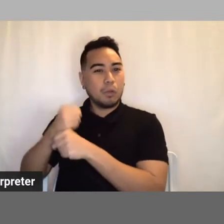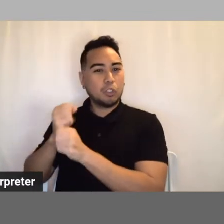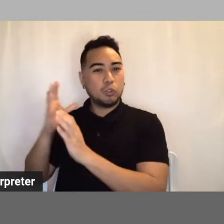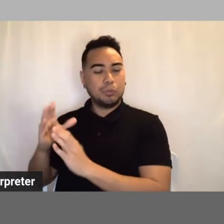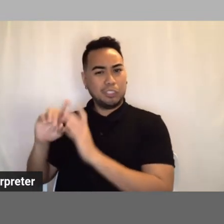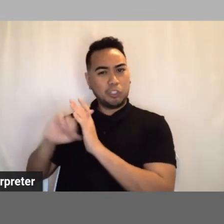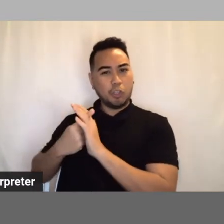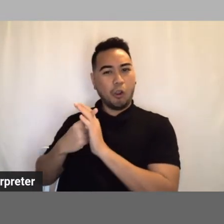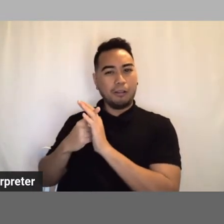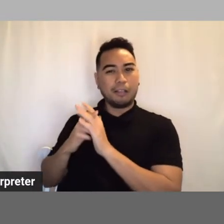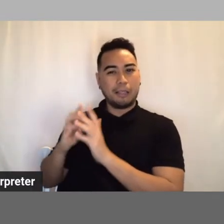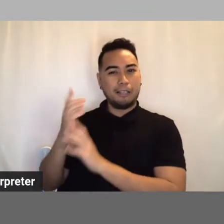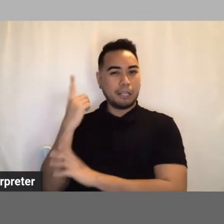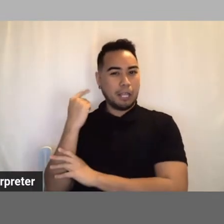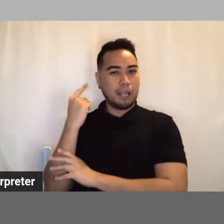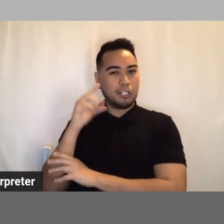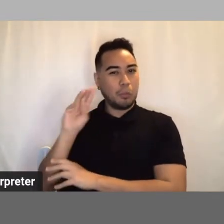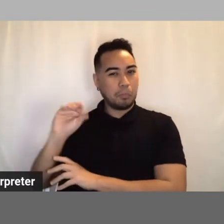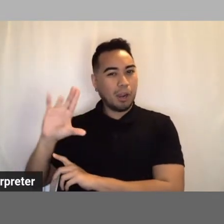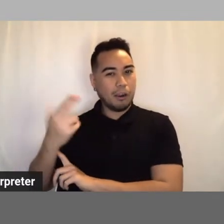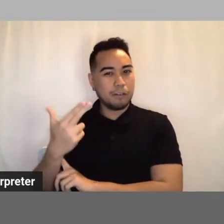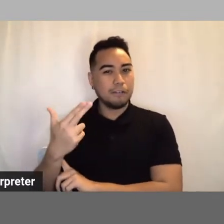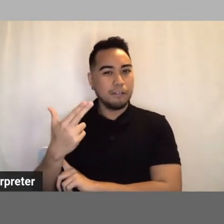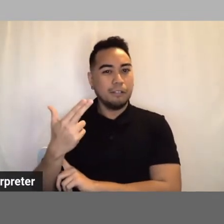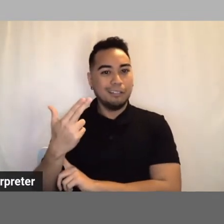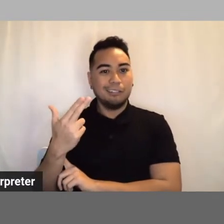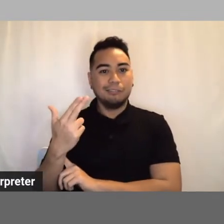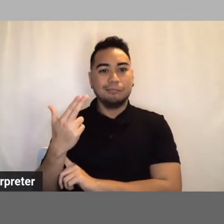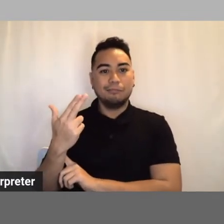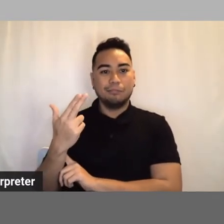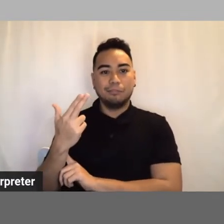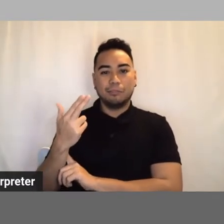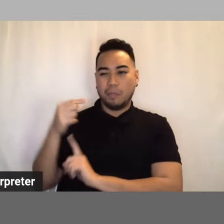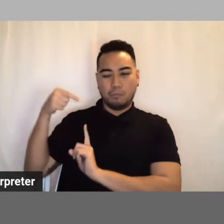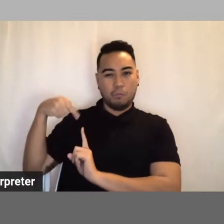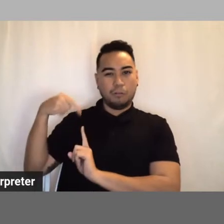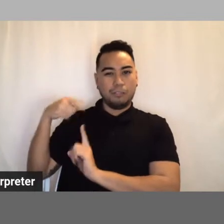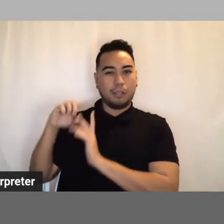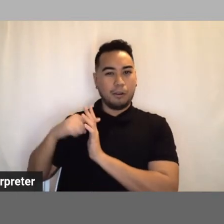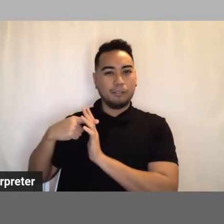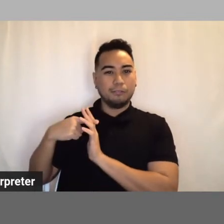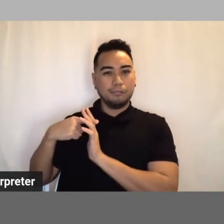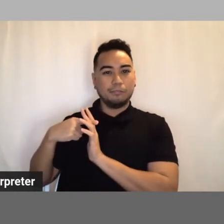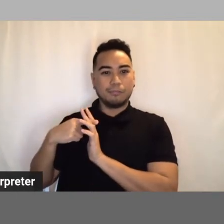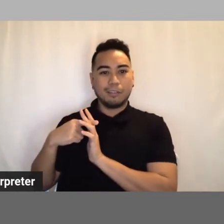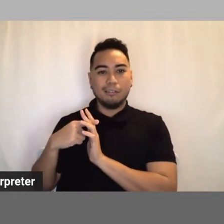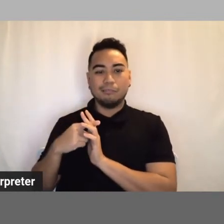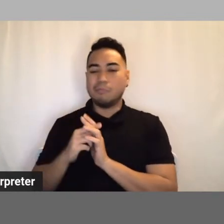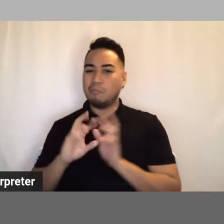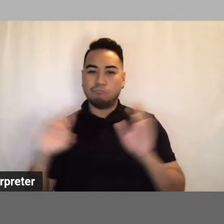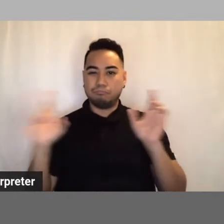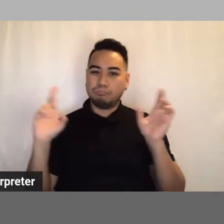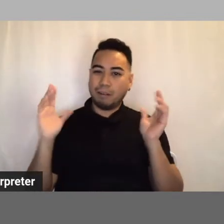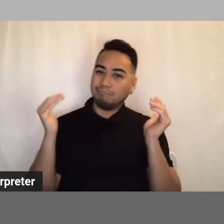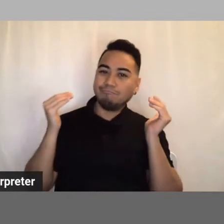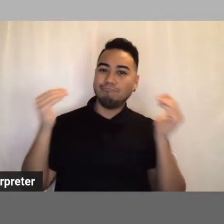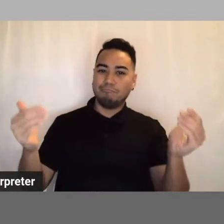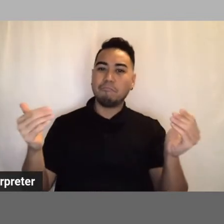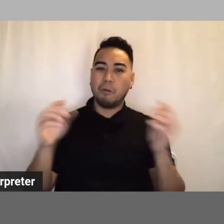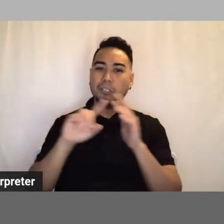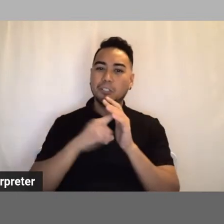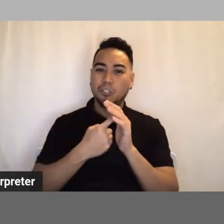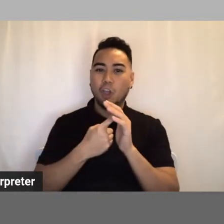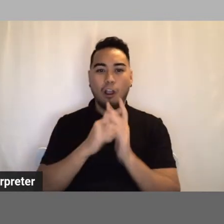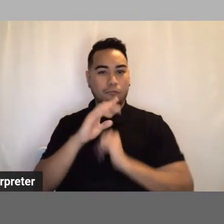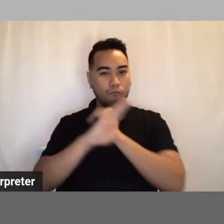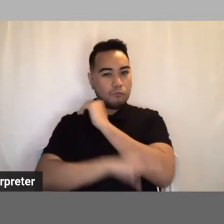last year, so that we'd all have a solid starting point for our work together. We were poised to launch the syllabus last fall, but as you all